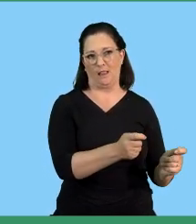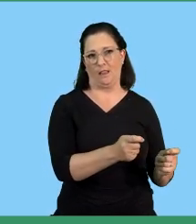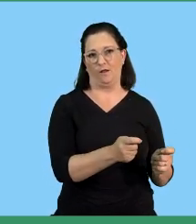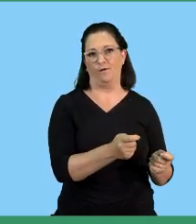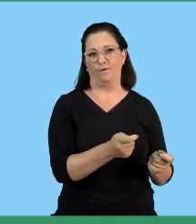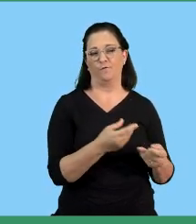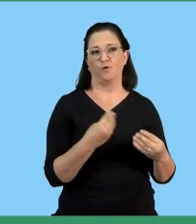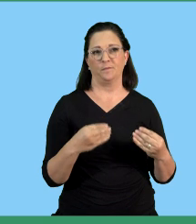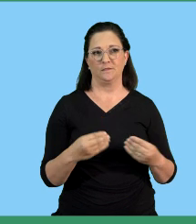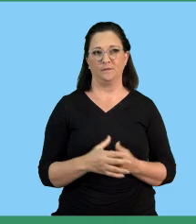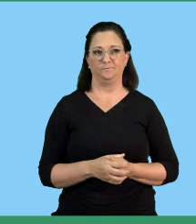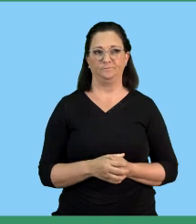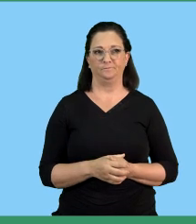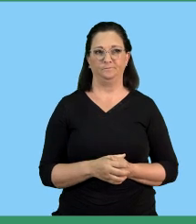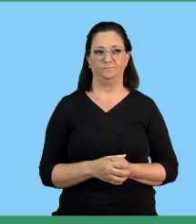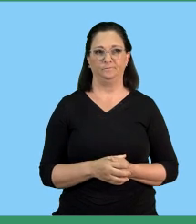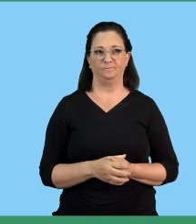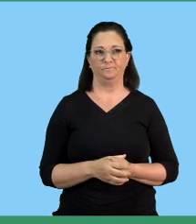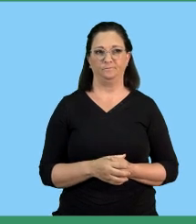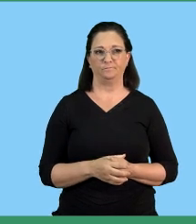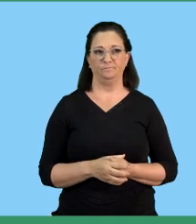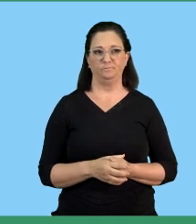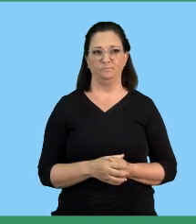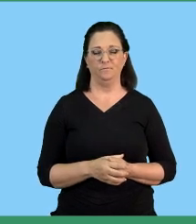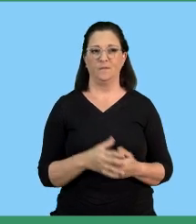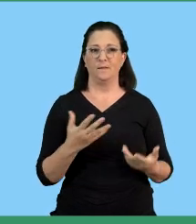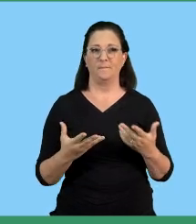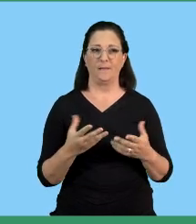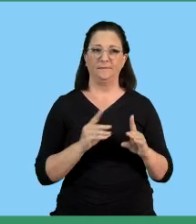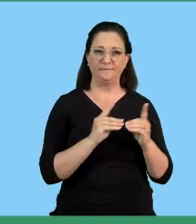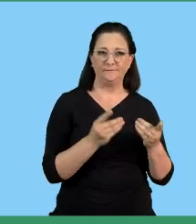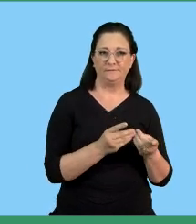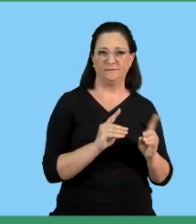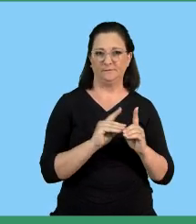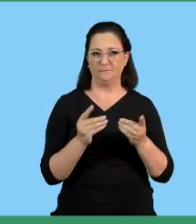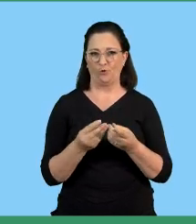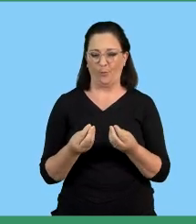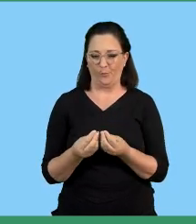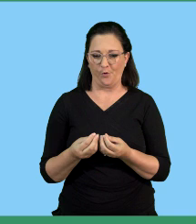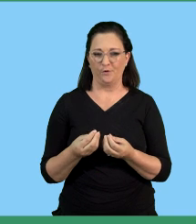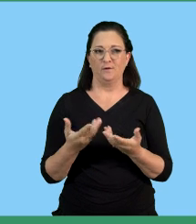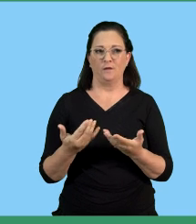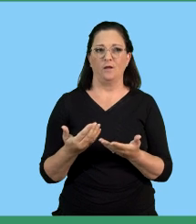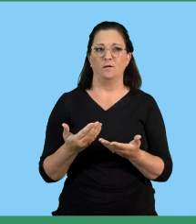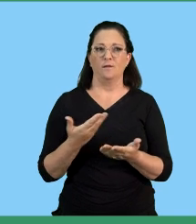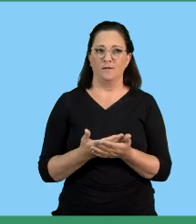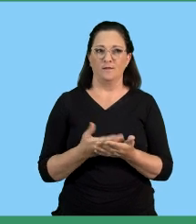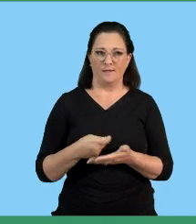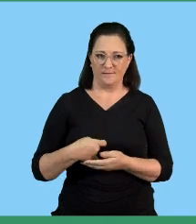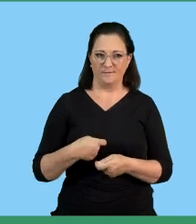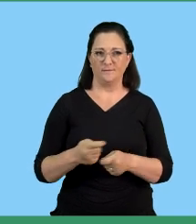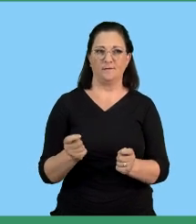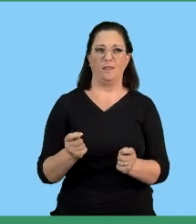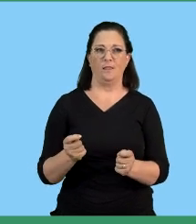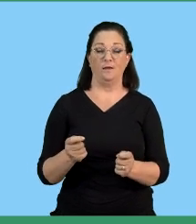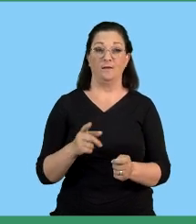portion of it. And then business may sell off divisions or product lines with slow growth potential. Remember,